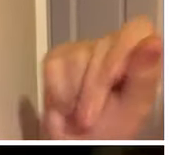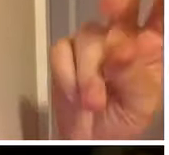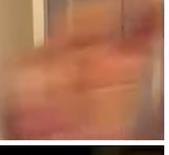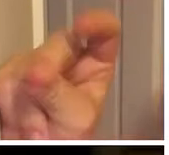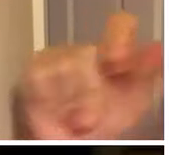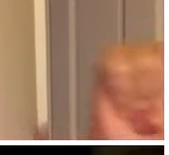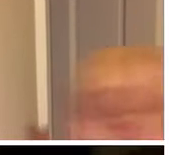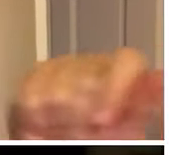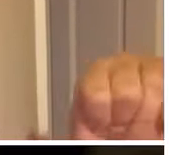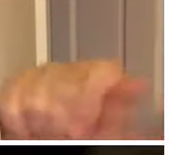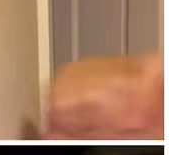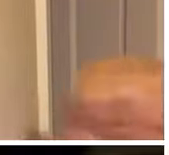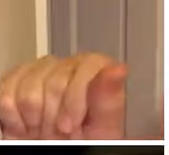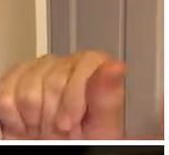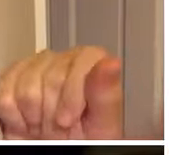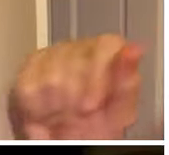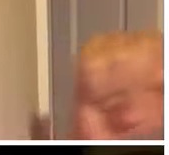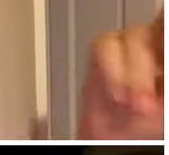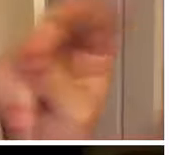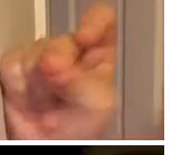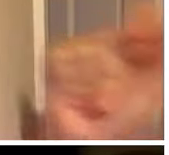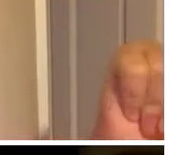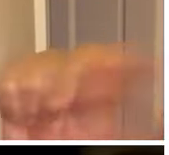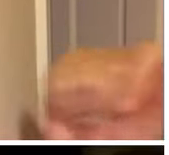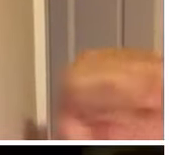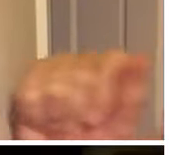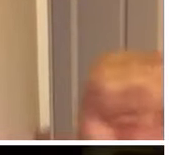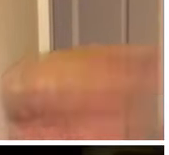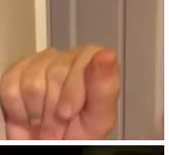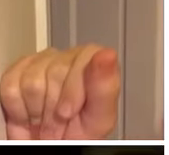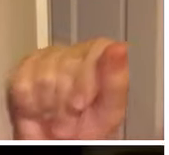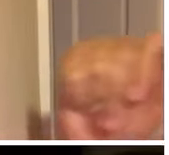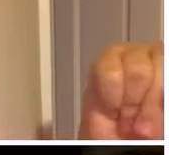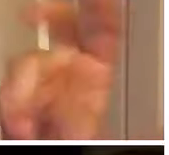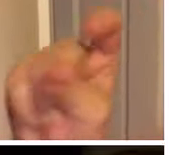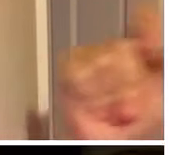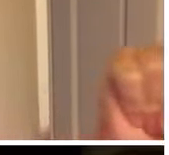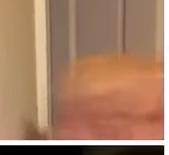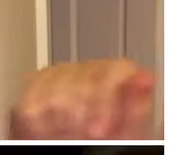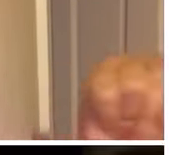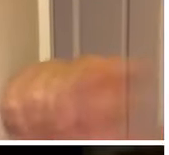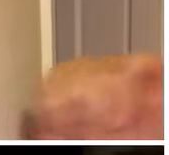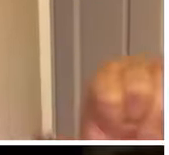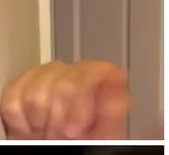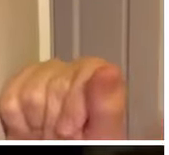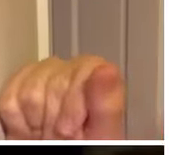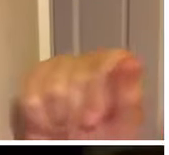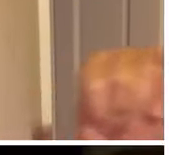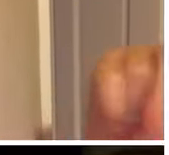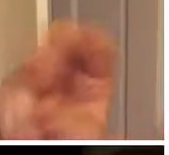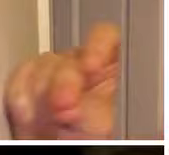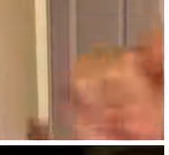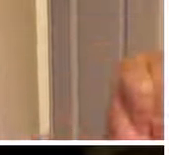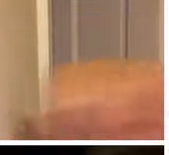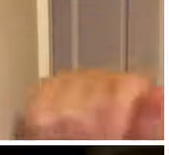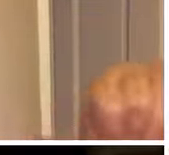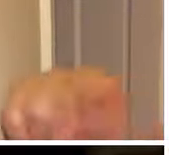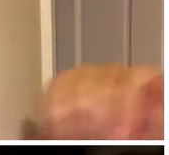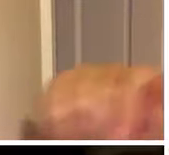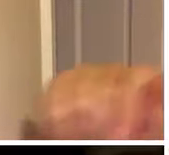like I'm gonna lose you I'm gonna hold you